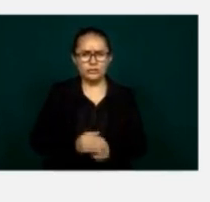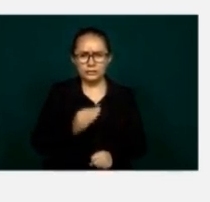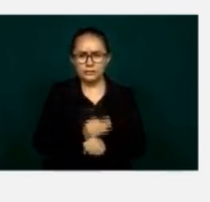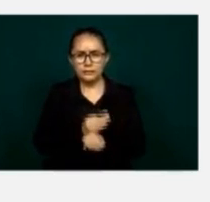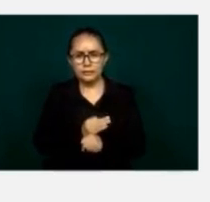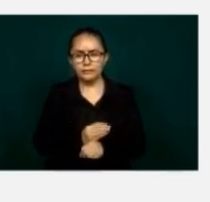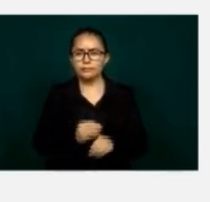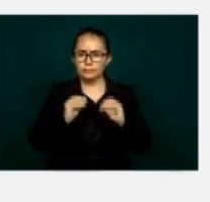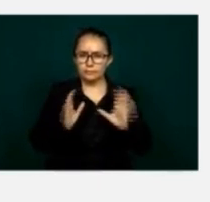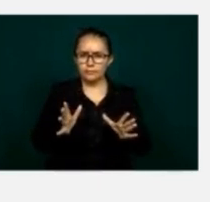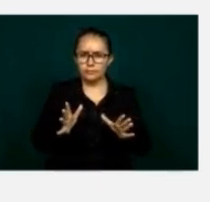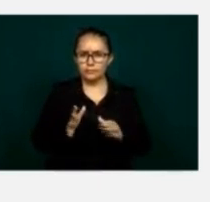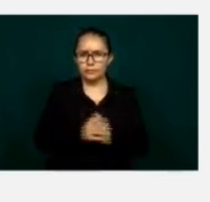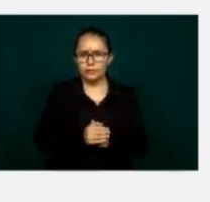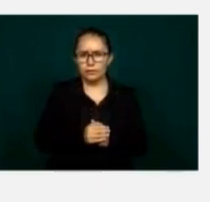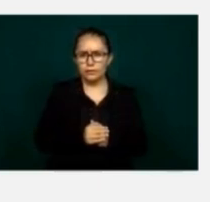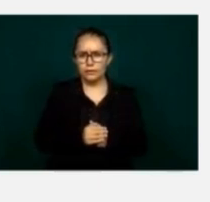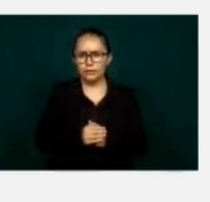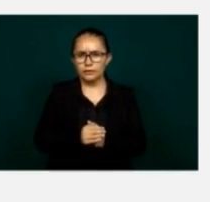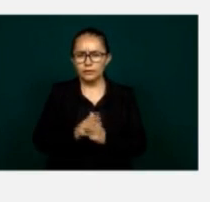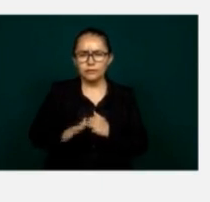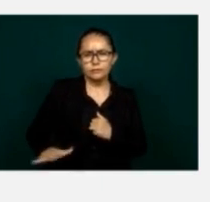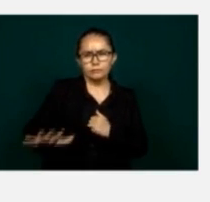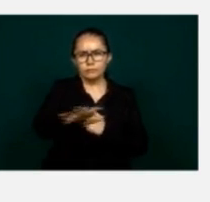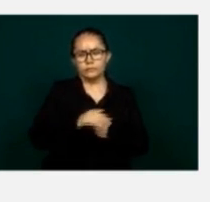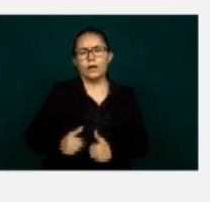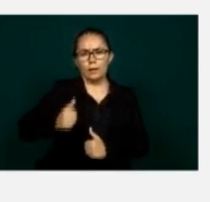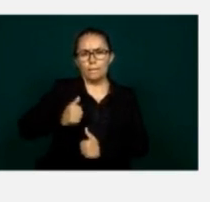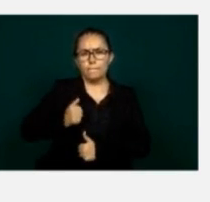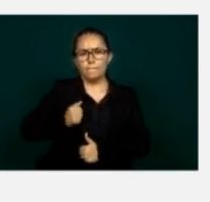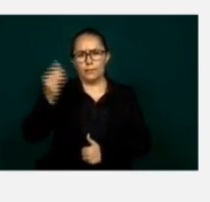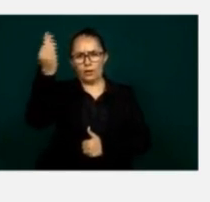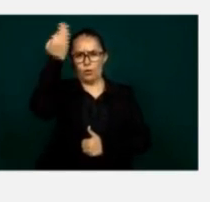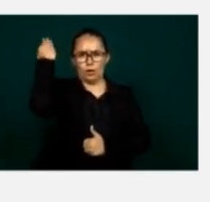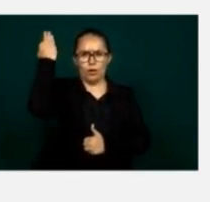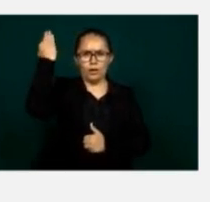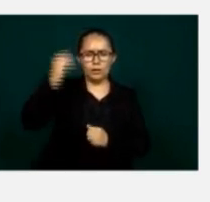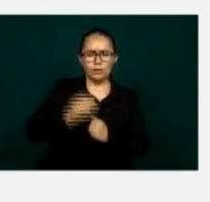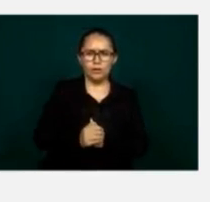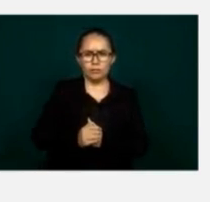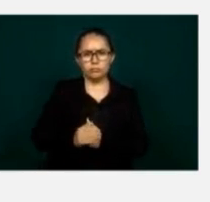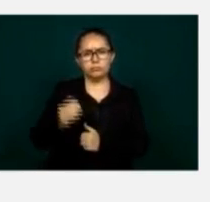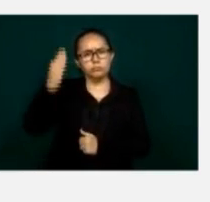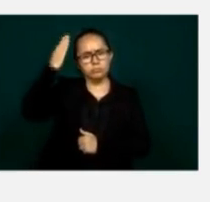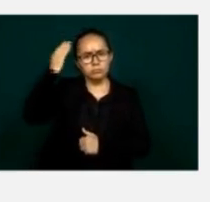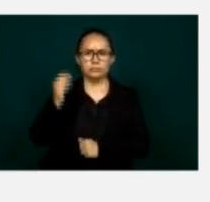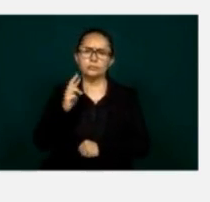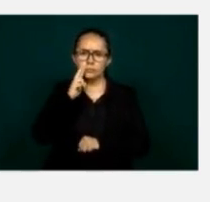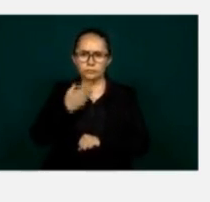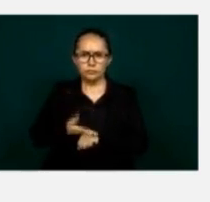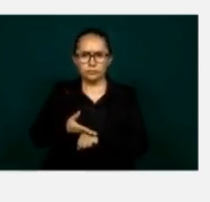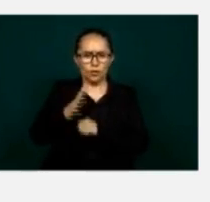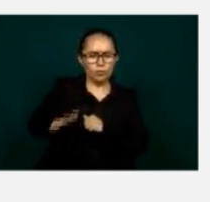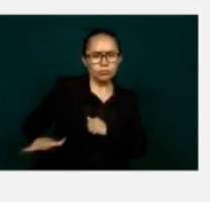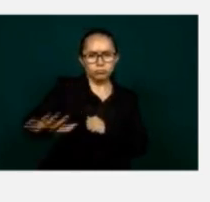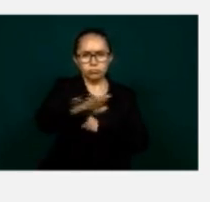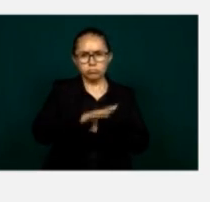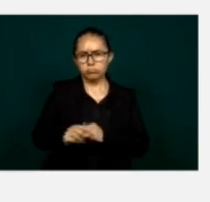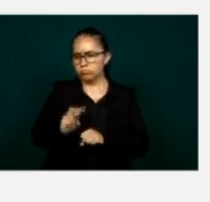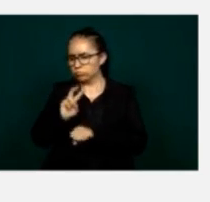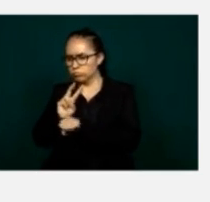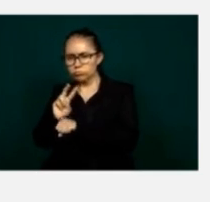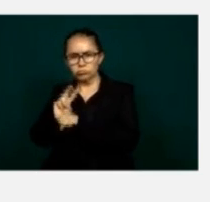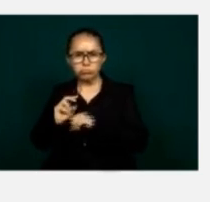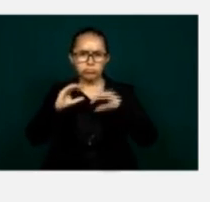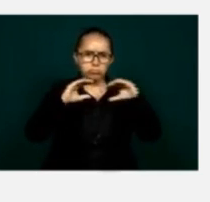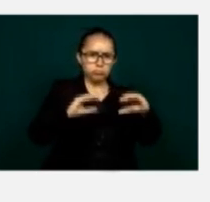are functioning. And we have a National Guard here that's got the responsibility over these